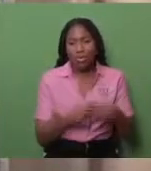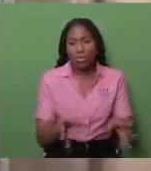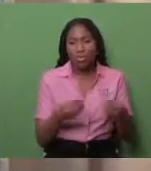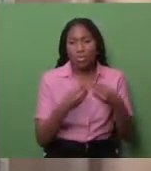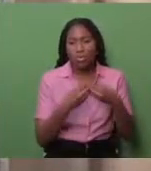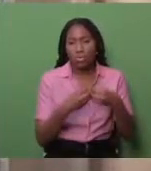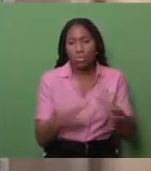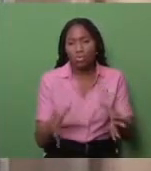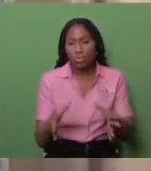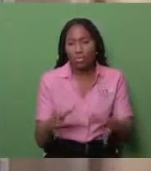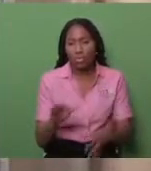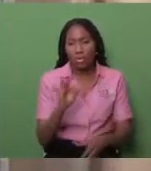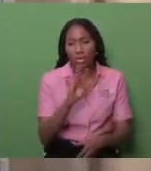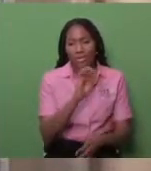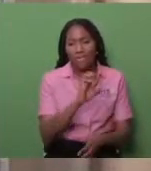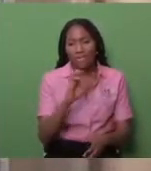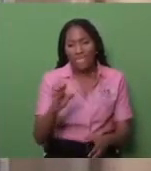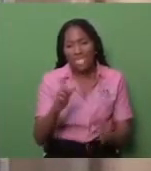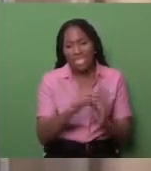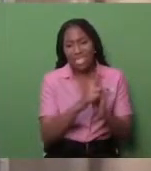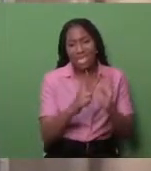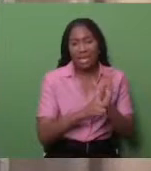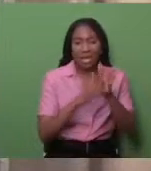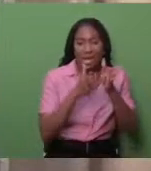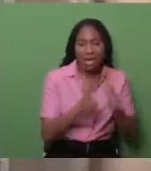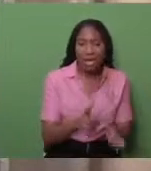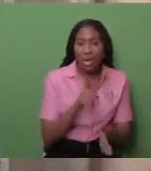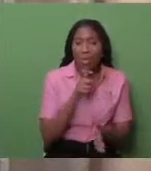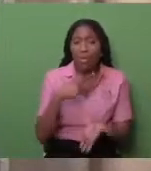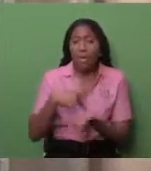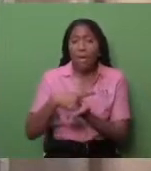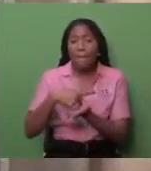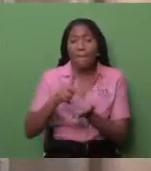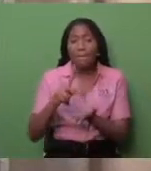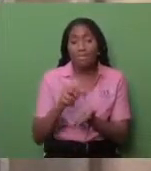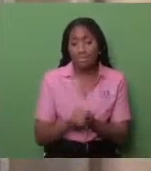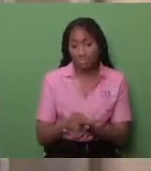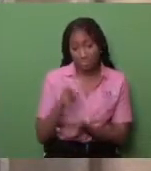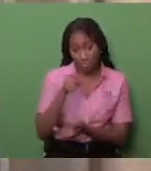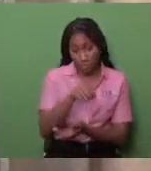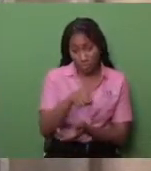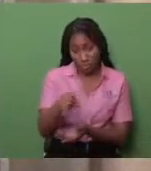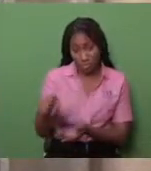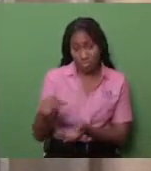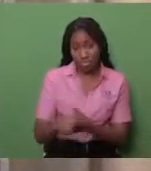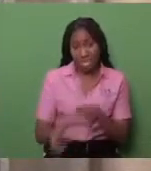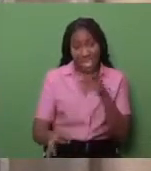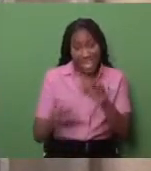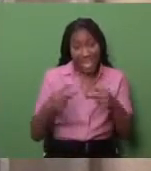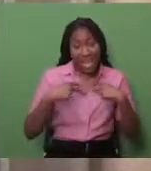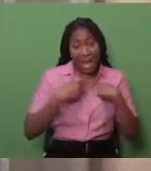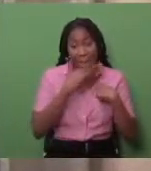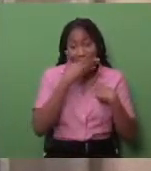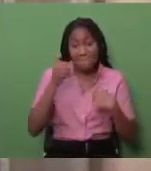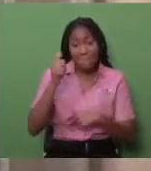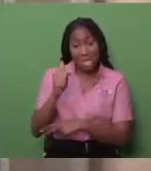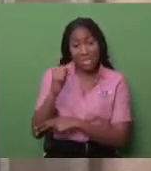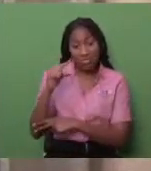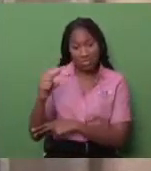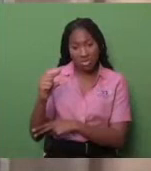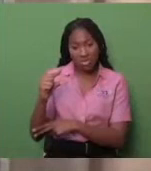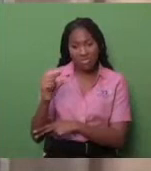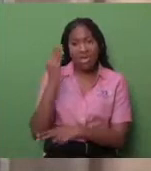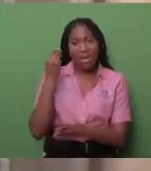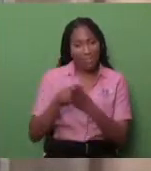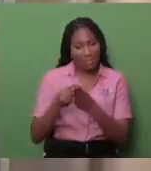court, all of which you, the taxpayer, must bear, and which could be avoided if we had a more competent Attorney General. This money